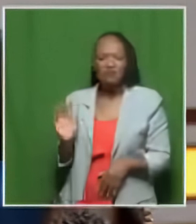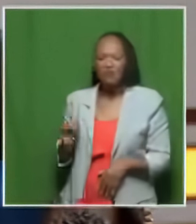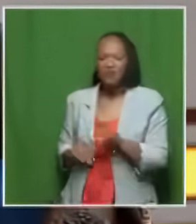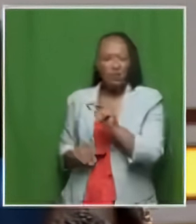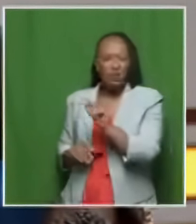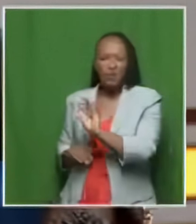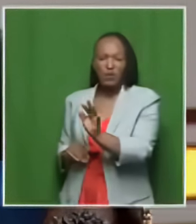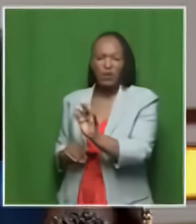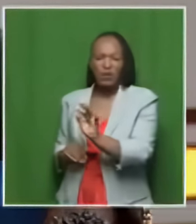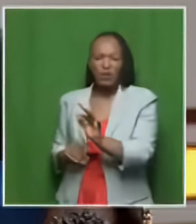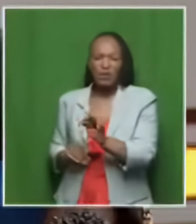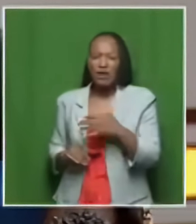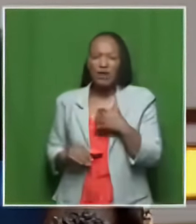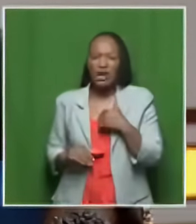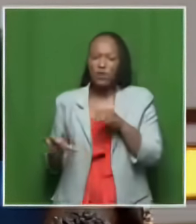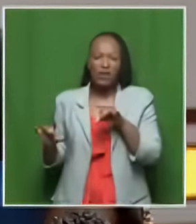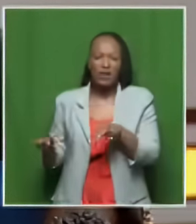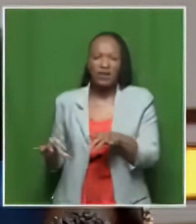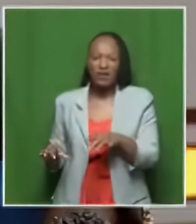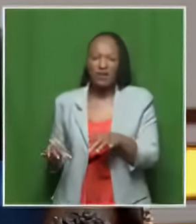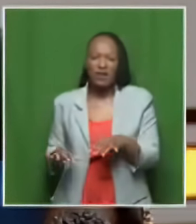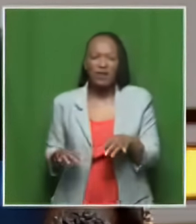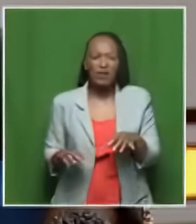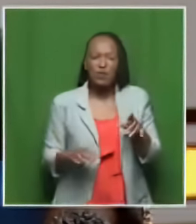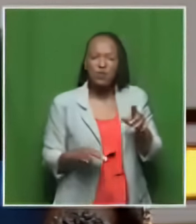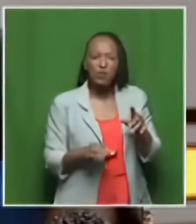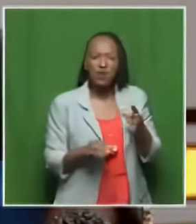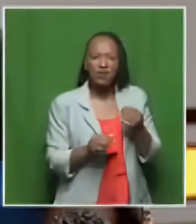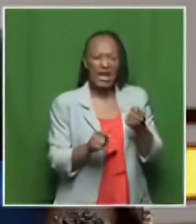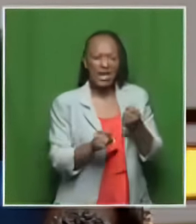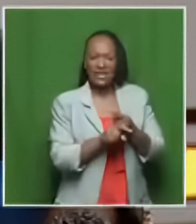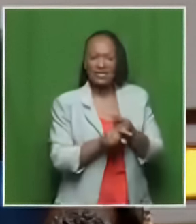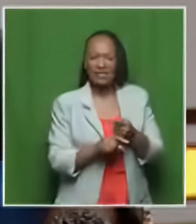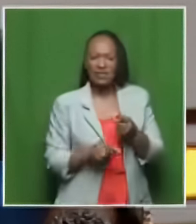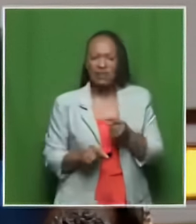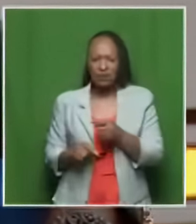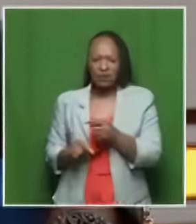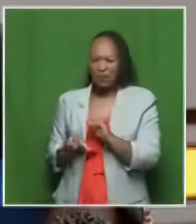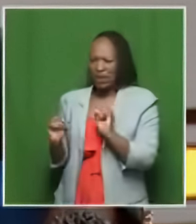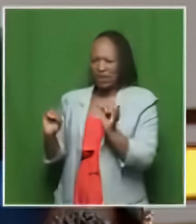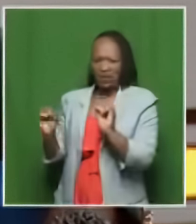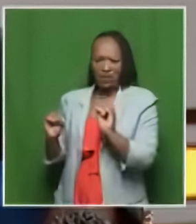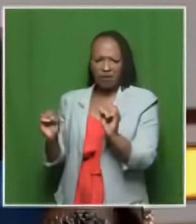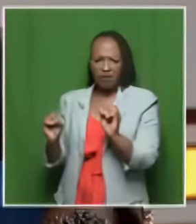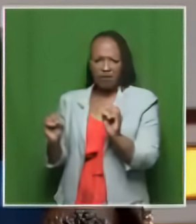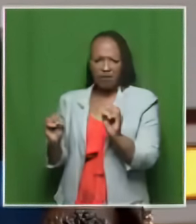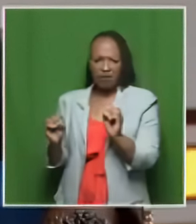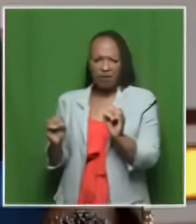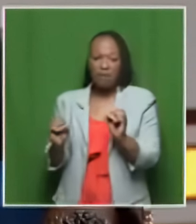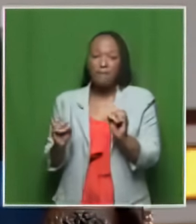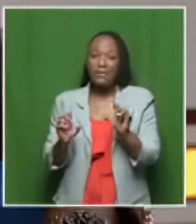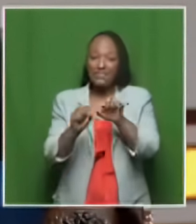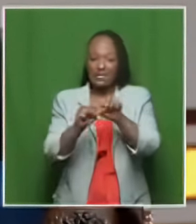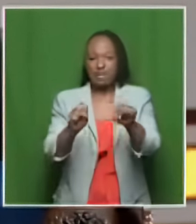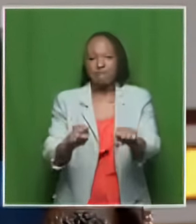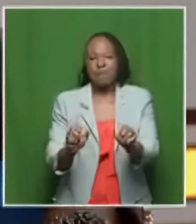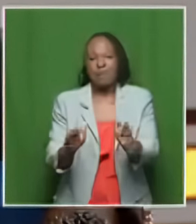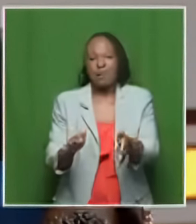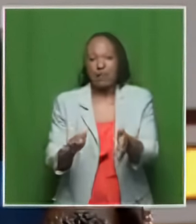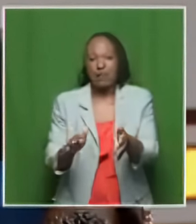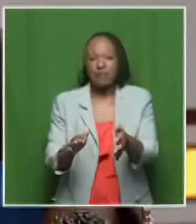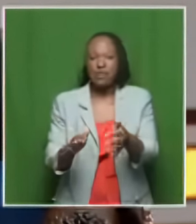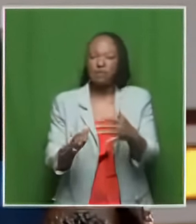And they know I don't hate them. So what do you have against white people? I don't have anything against white people. I've got everything against the system that has